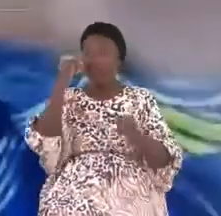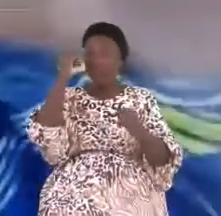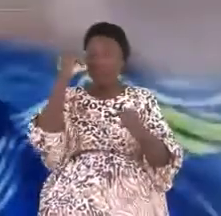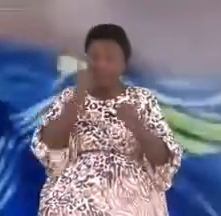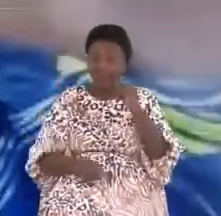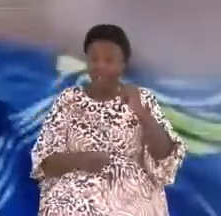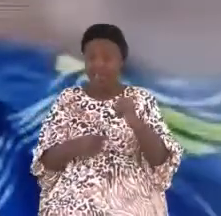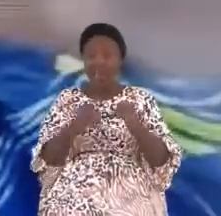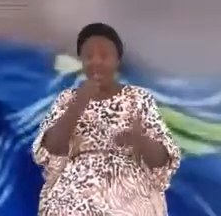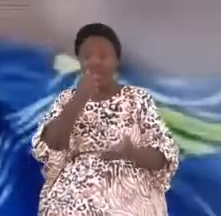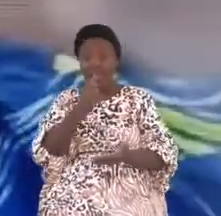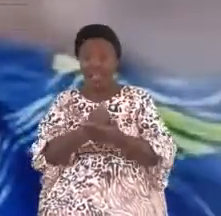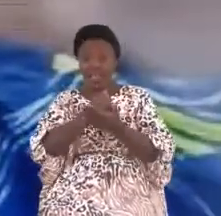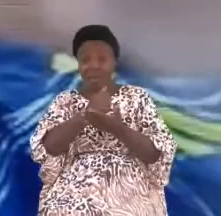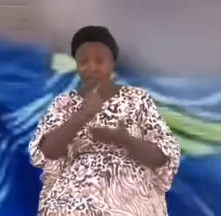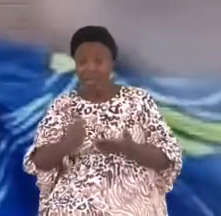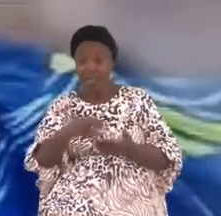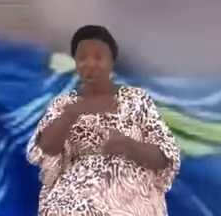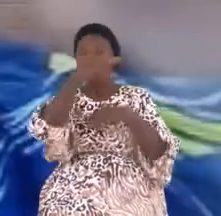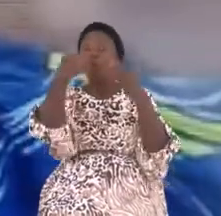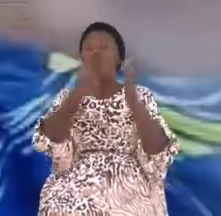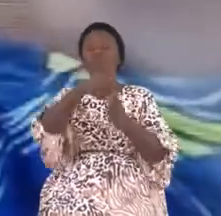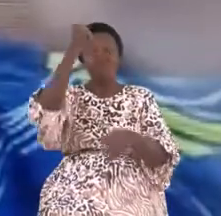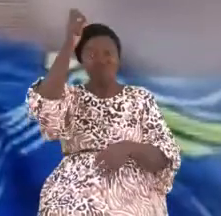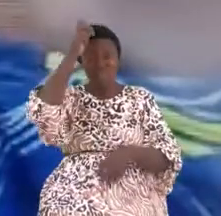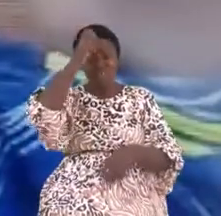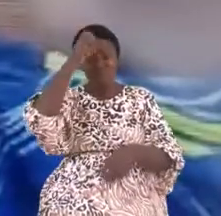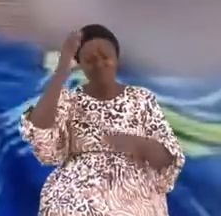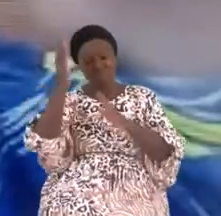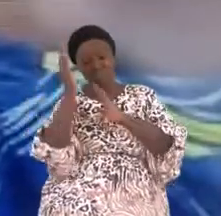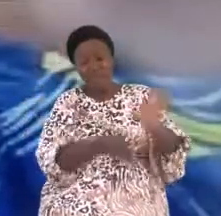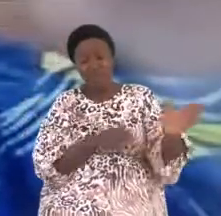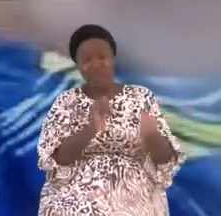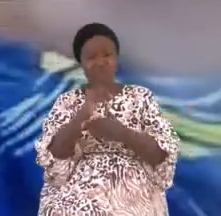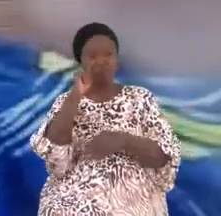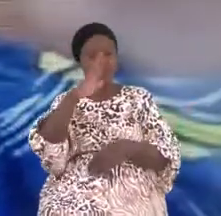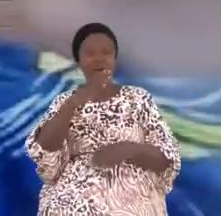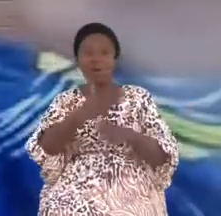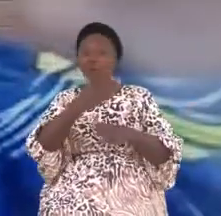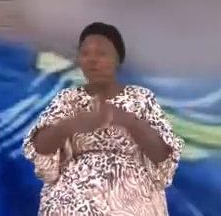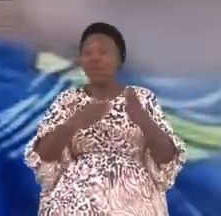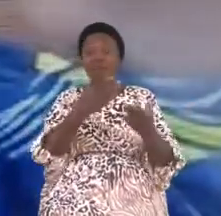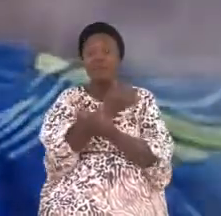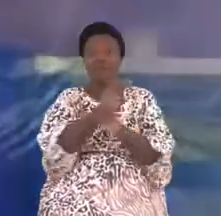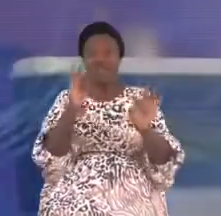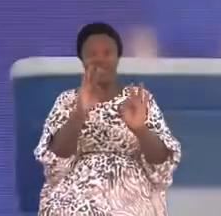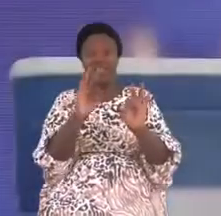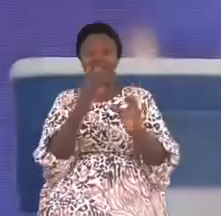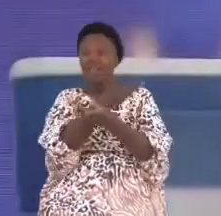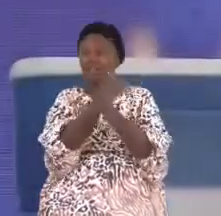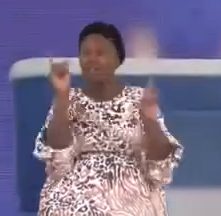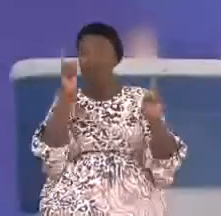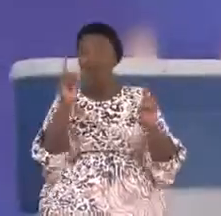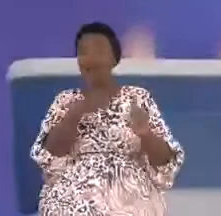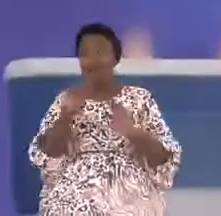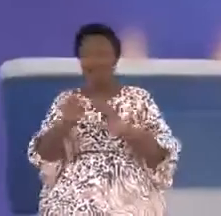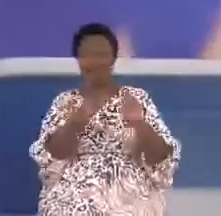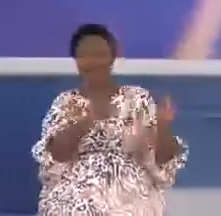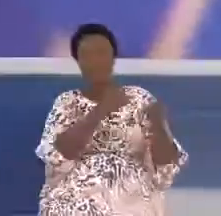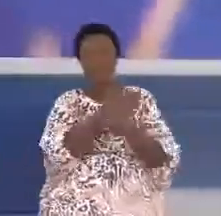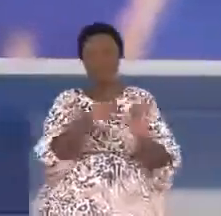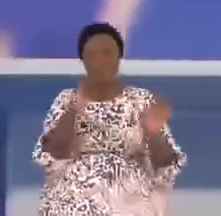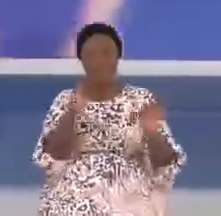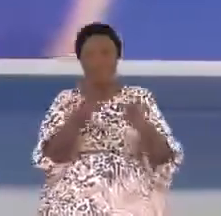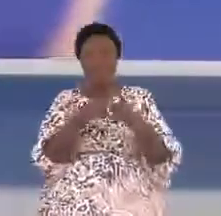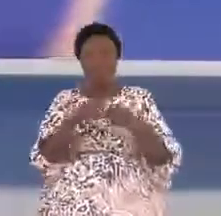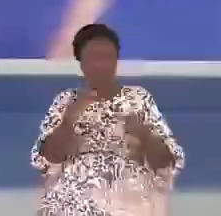left that woman totally free delivered and set free unless she began